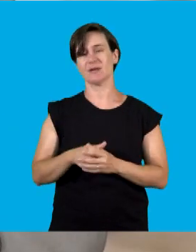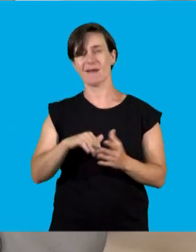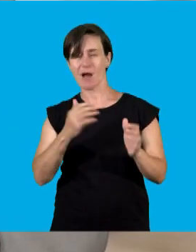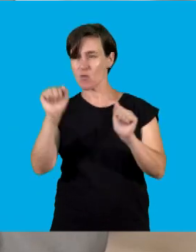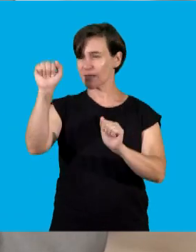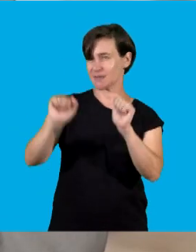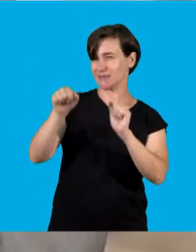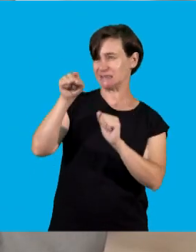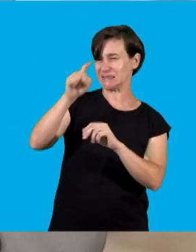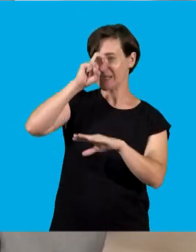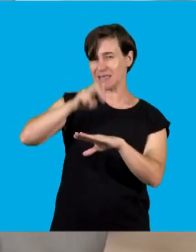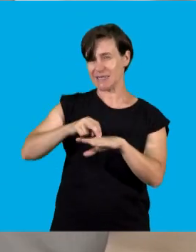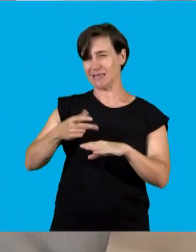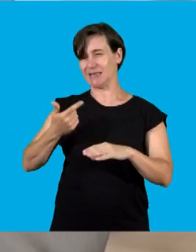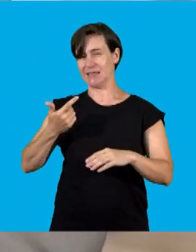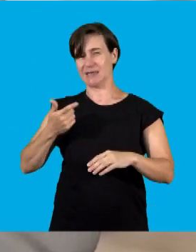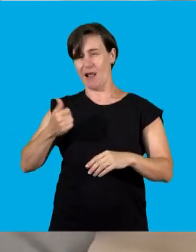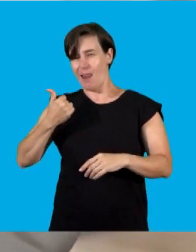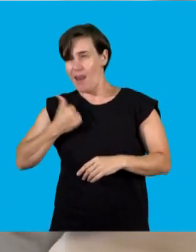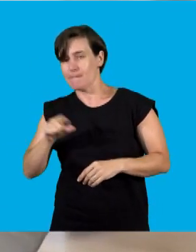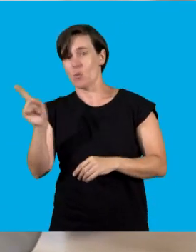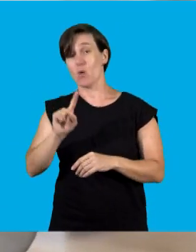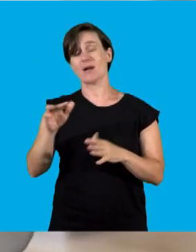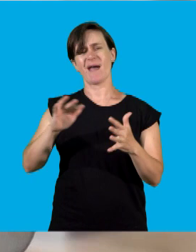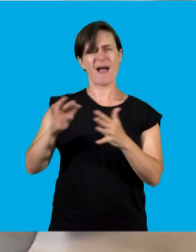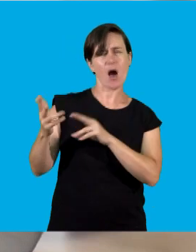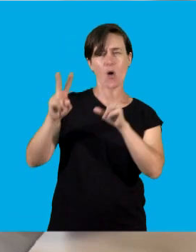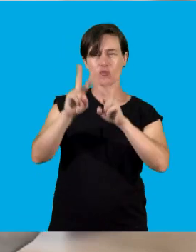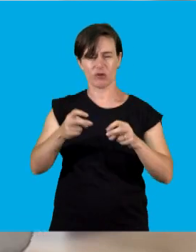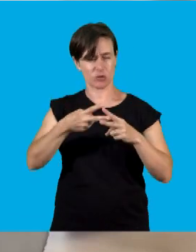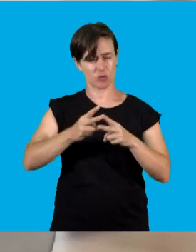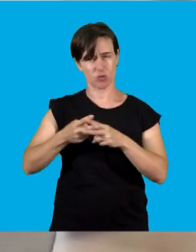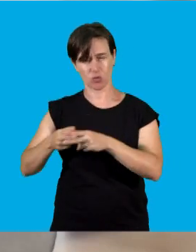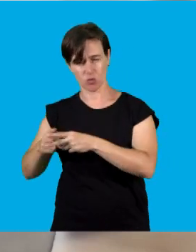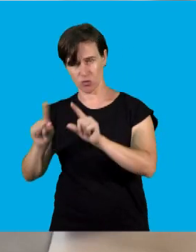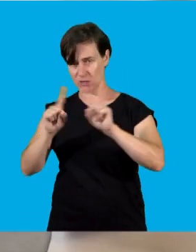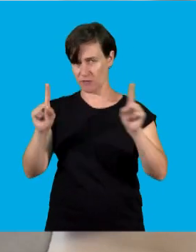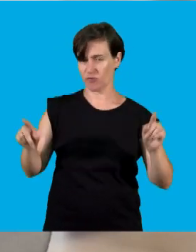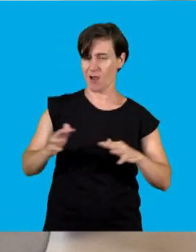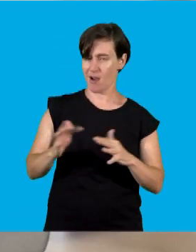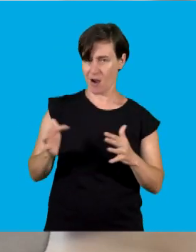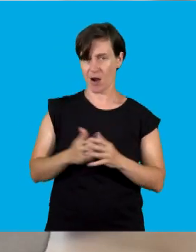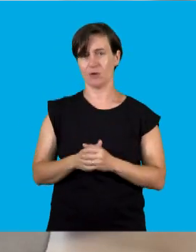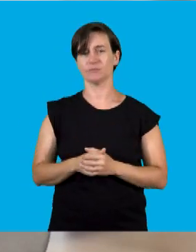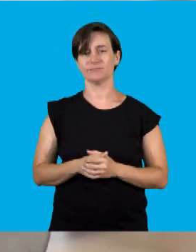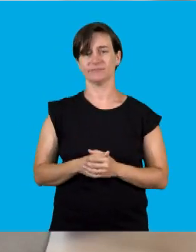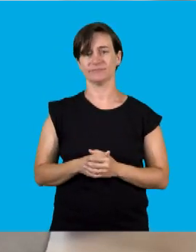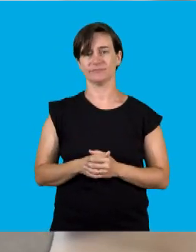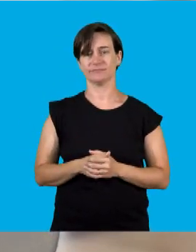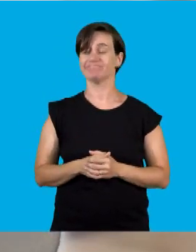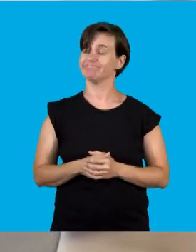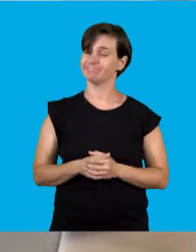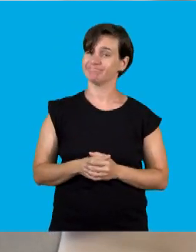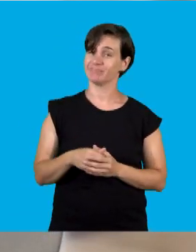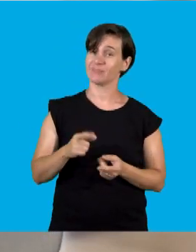and the desires, and we also looked at the research instruments for this particular topic. So from me, Ms.